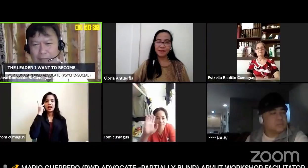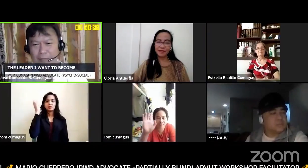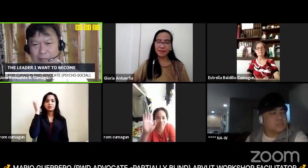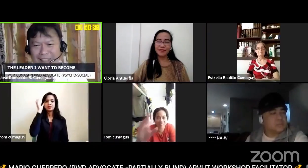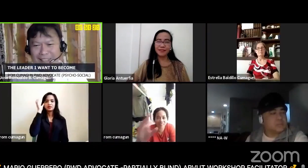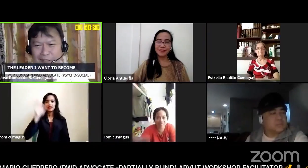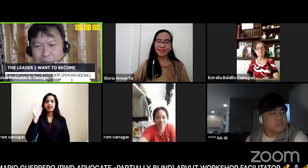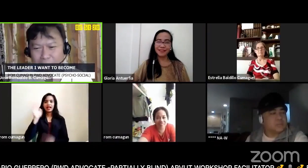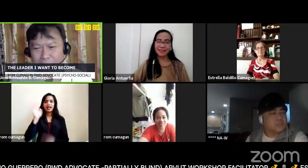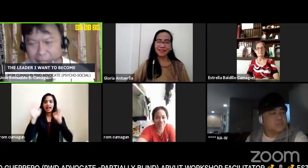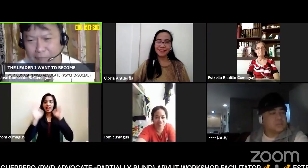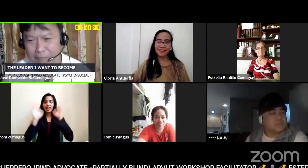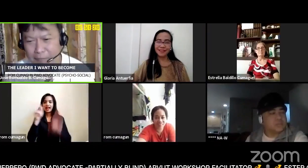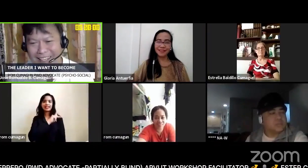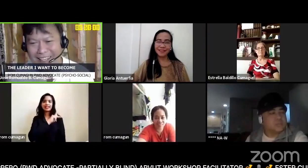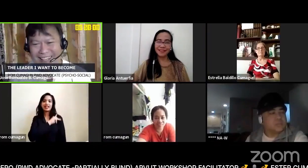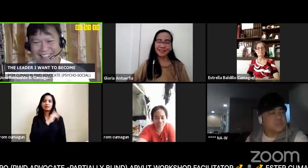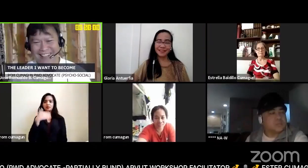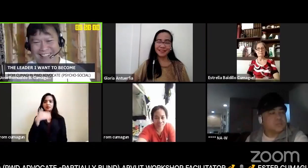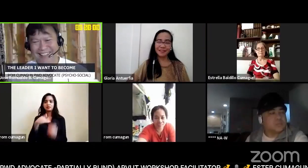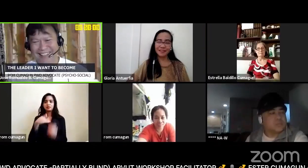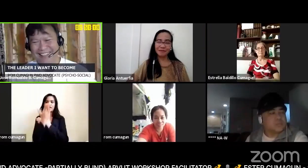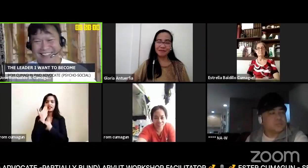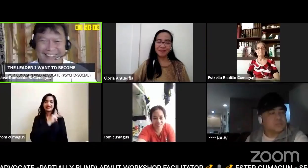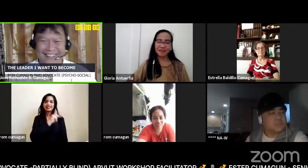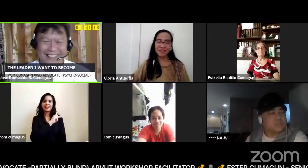here. Hello, Cam. Good morning, Cam.